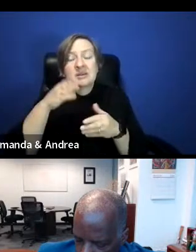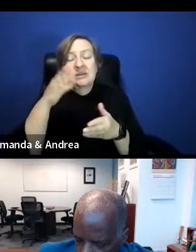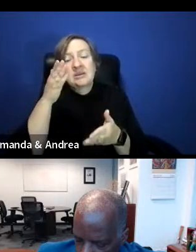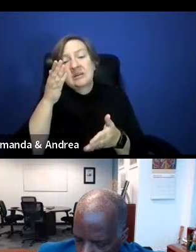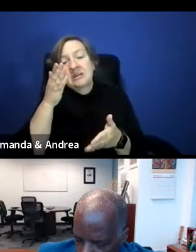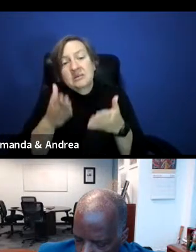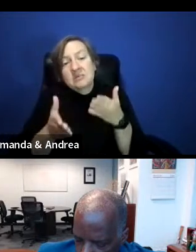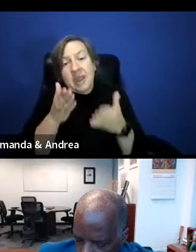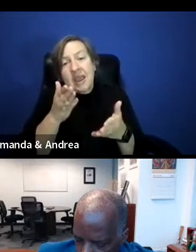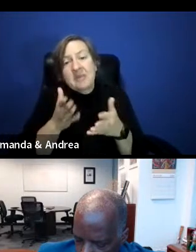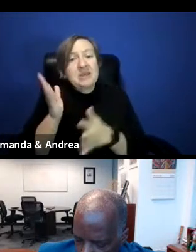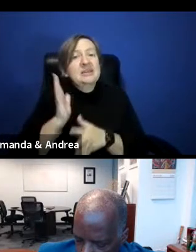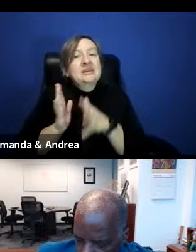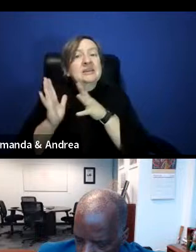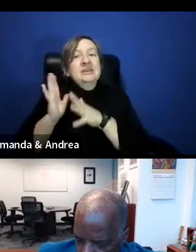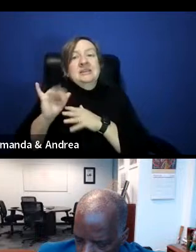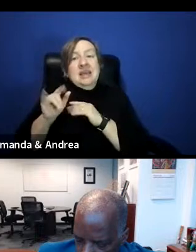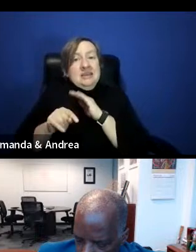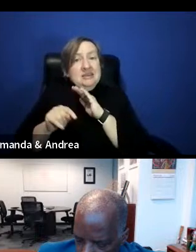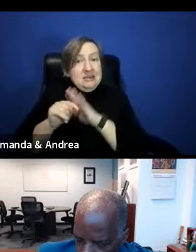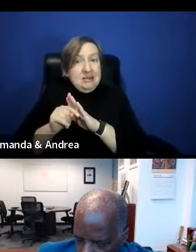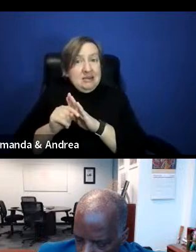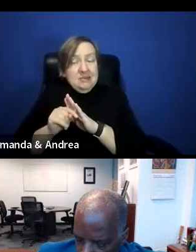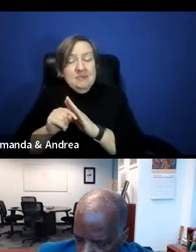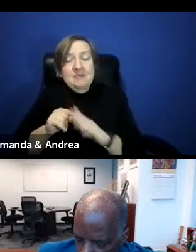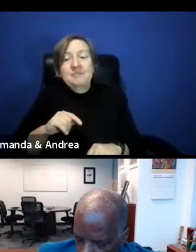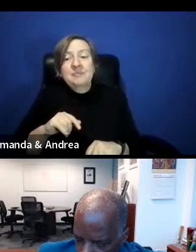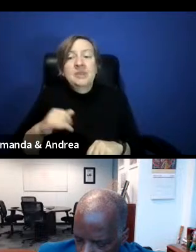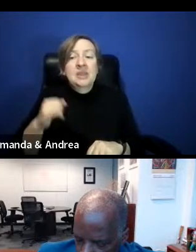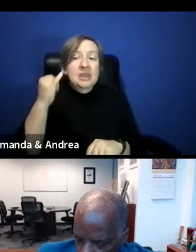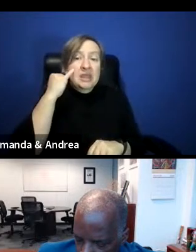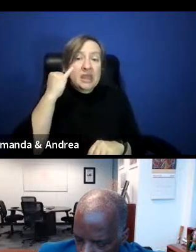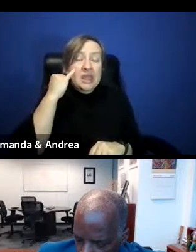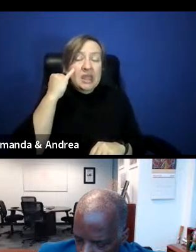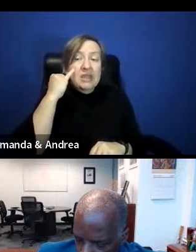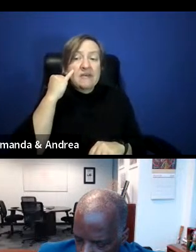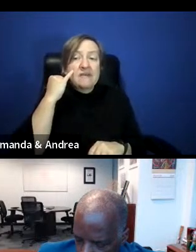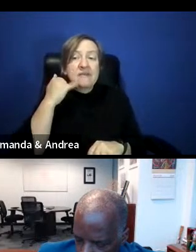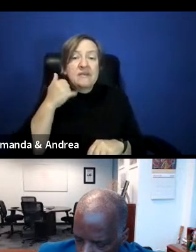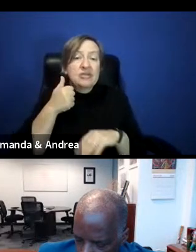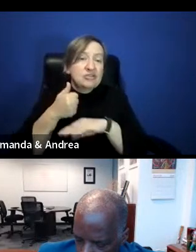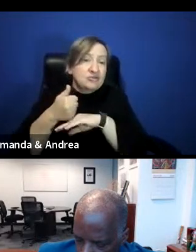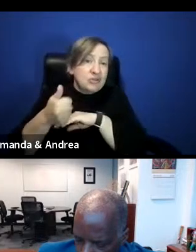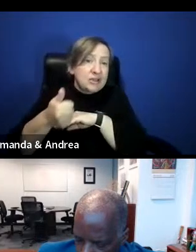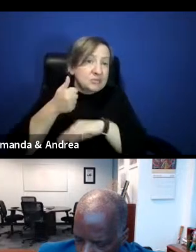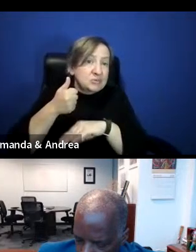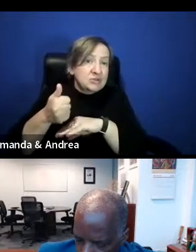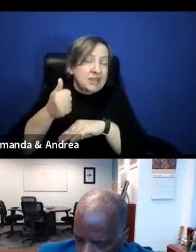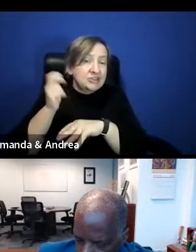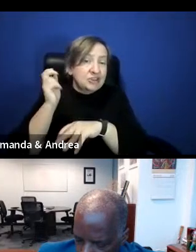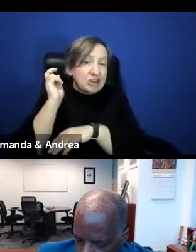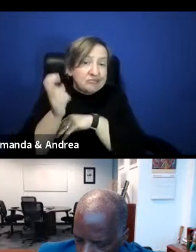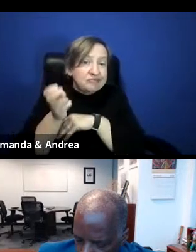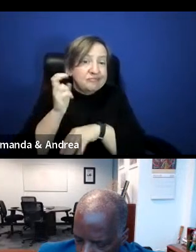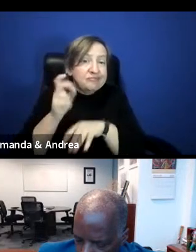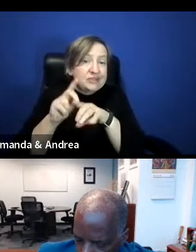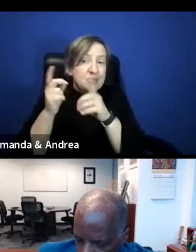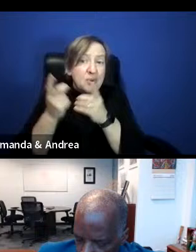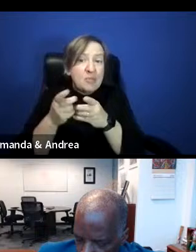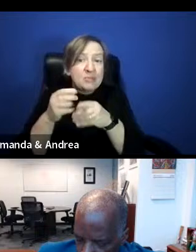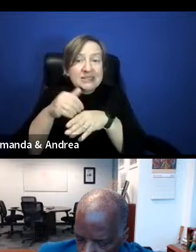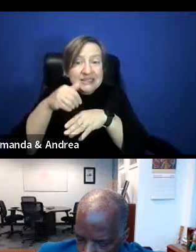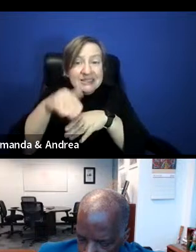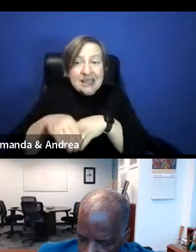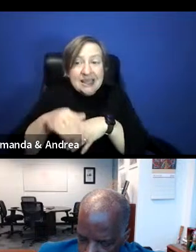maybe back then, if the transportation department had sent a person like